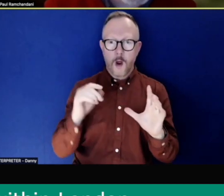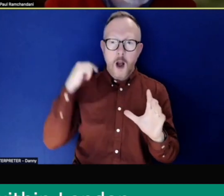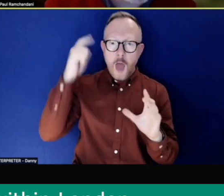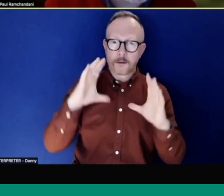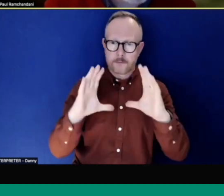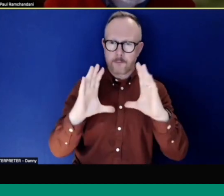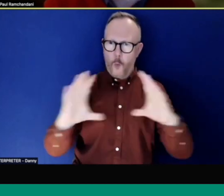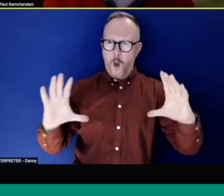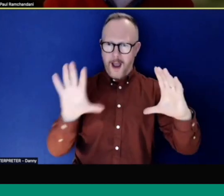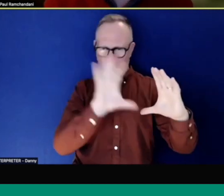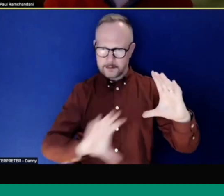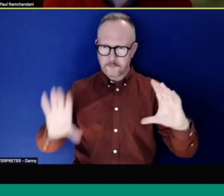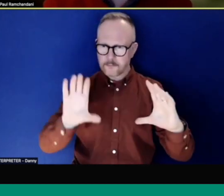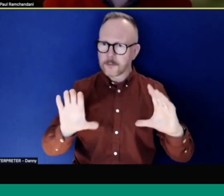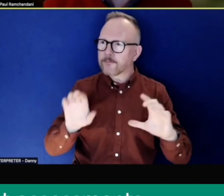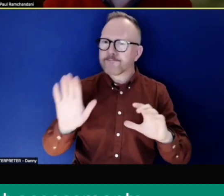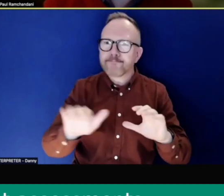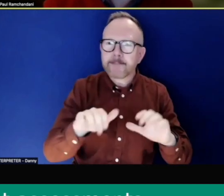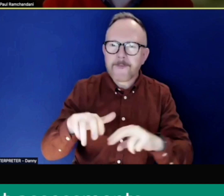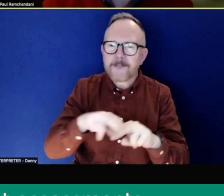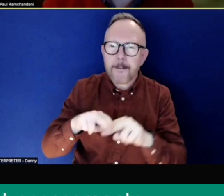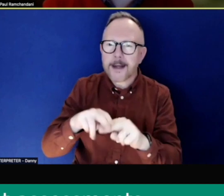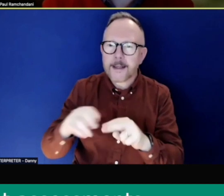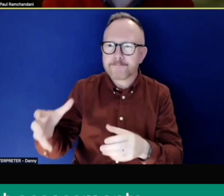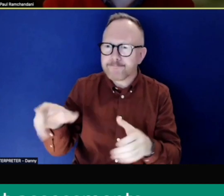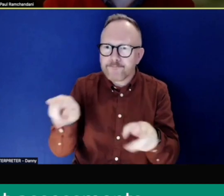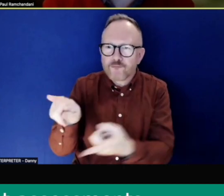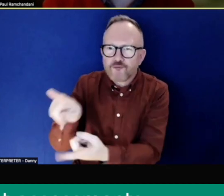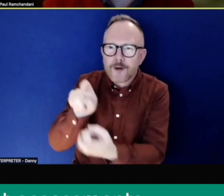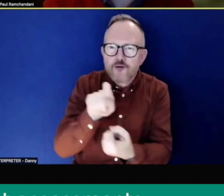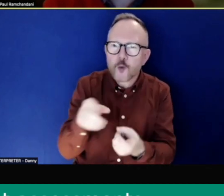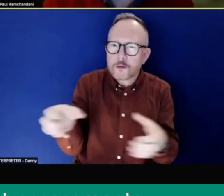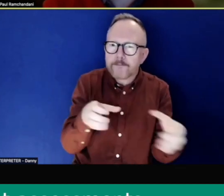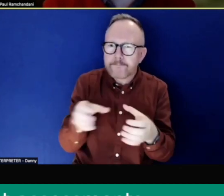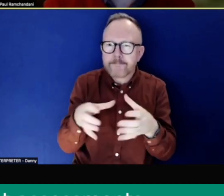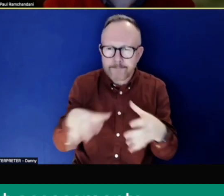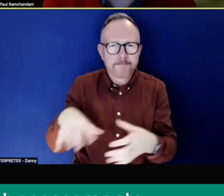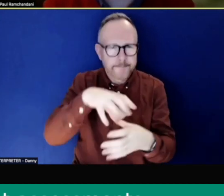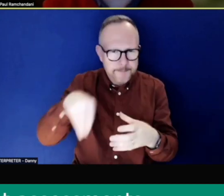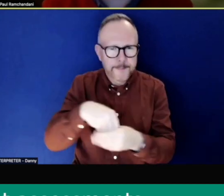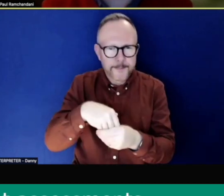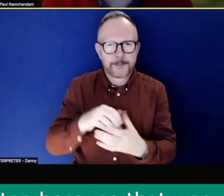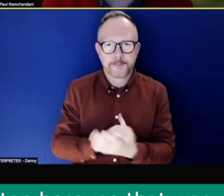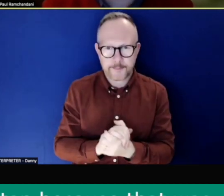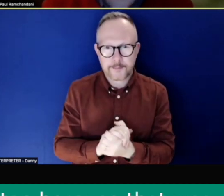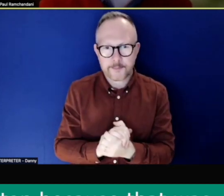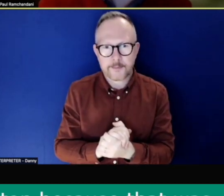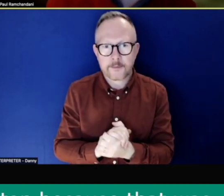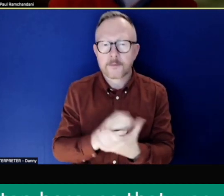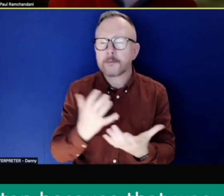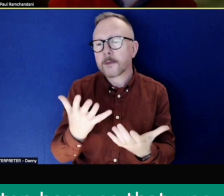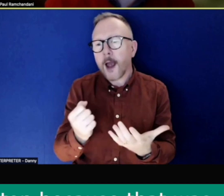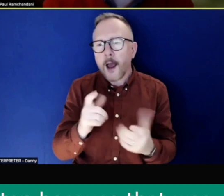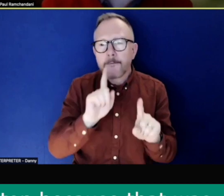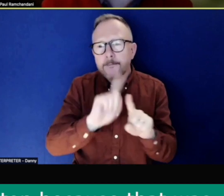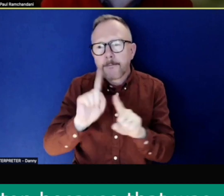if you like. Next slide, please. And at all time points, we did a range of different assessments. I'm just going to draw your attention